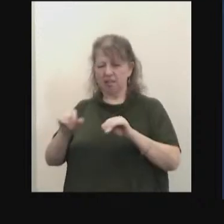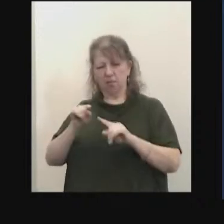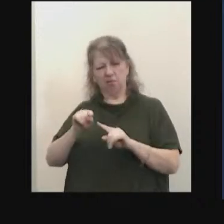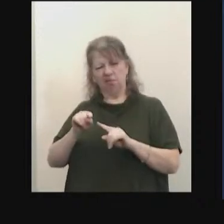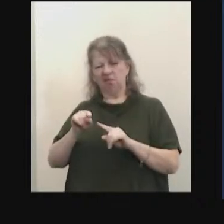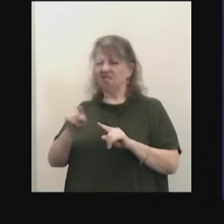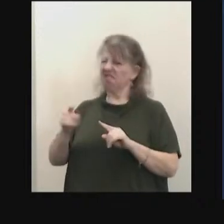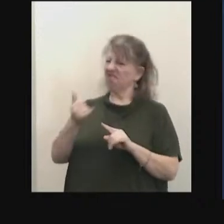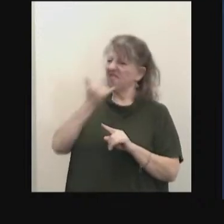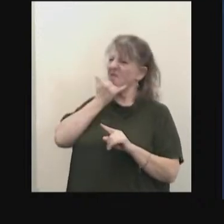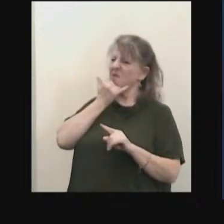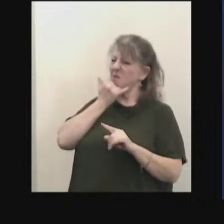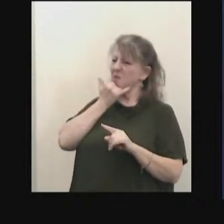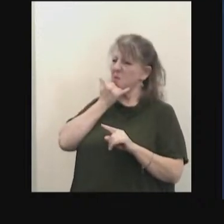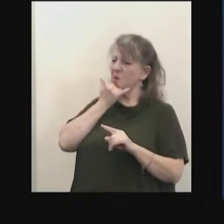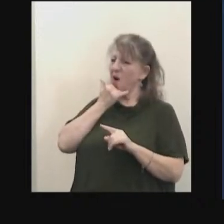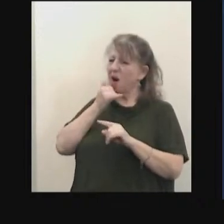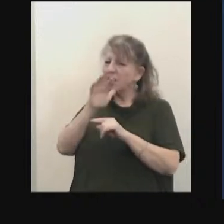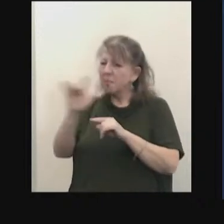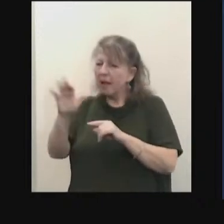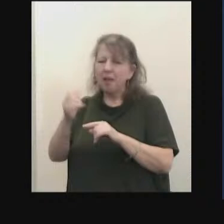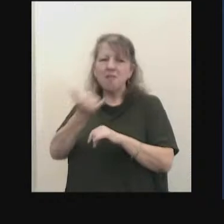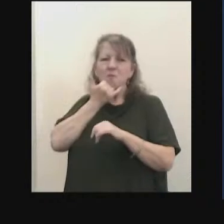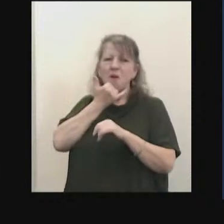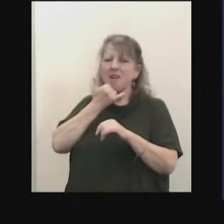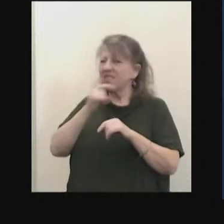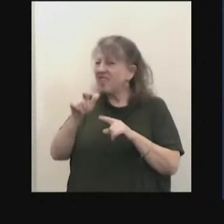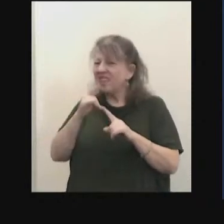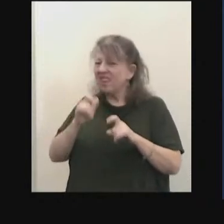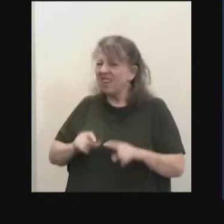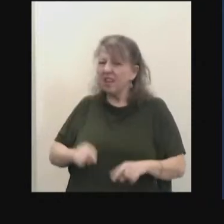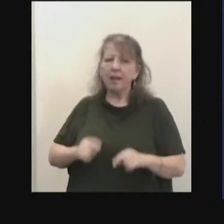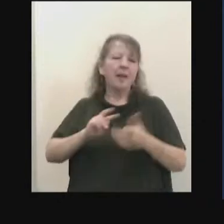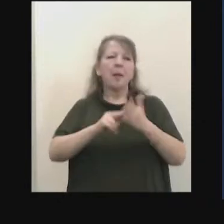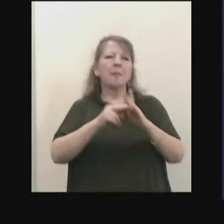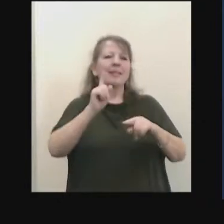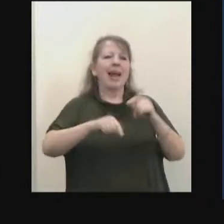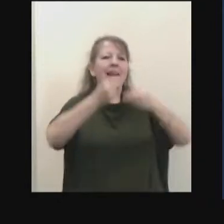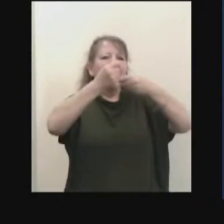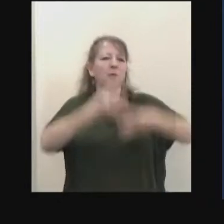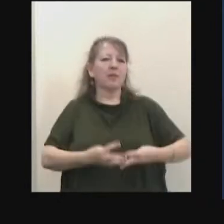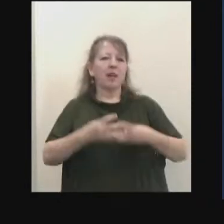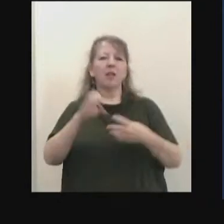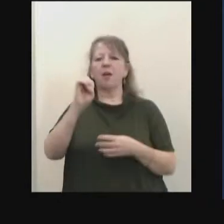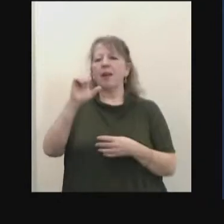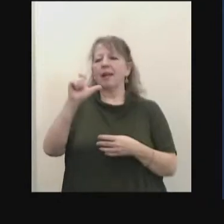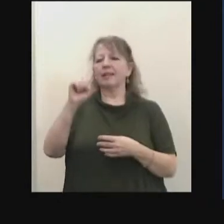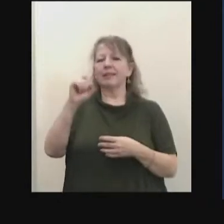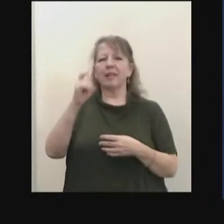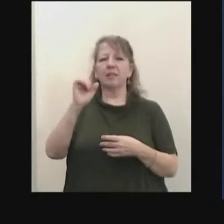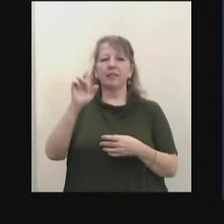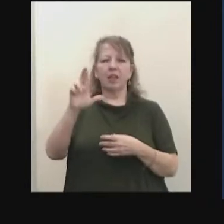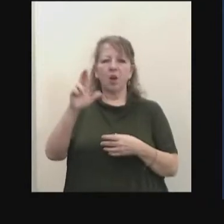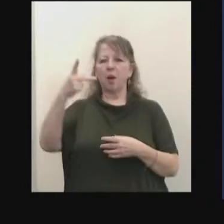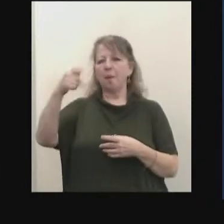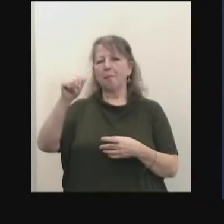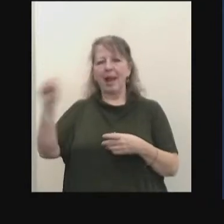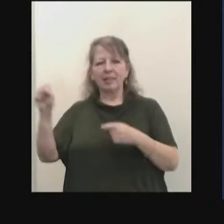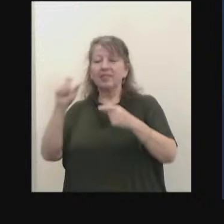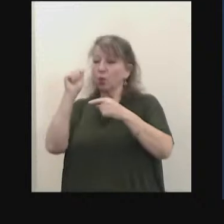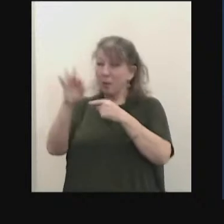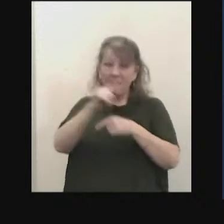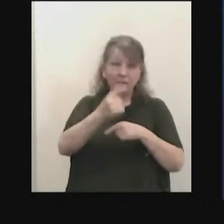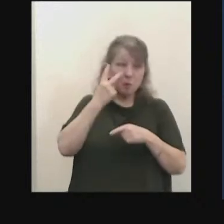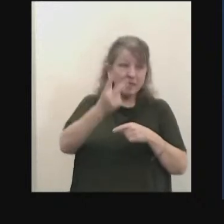little bit inaccurate, and then they won't be able to download the Excelsior Pass. So we can help them correct that information